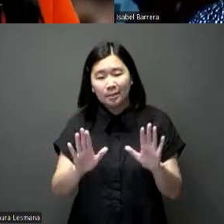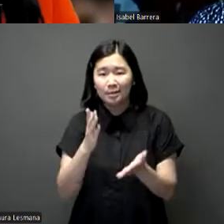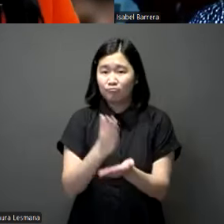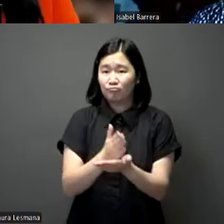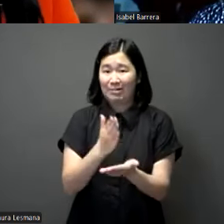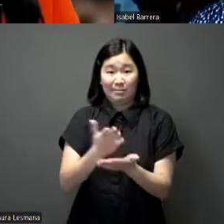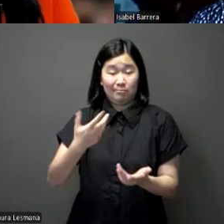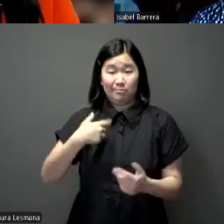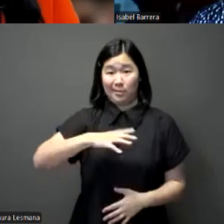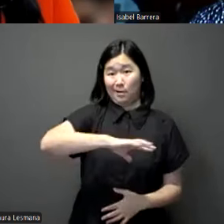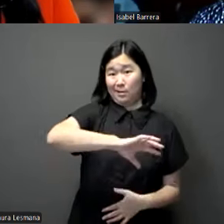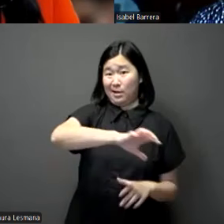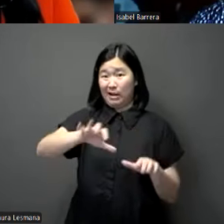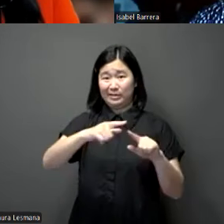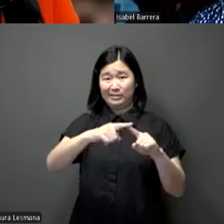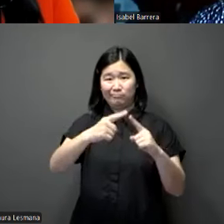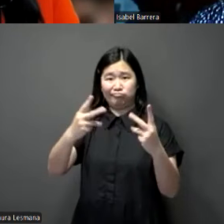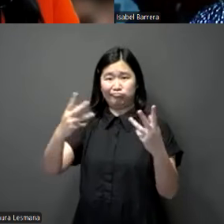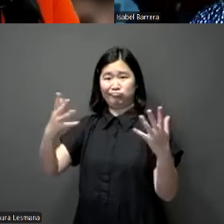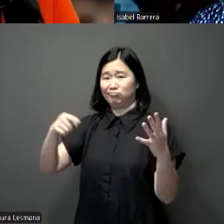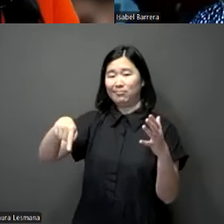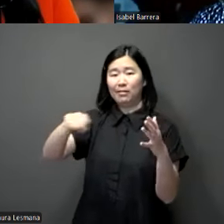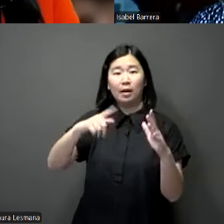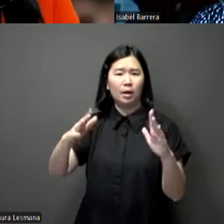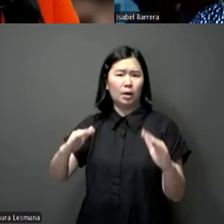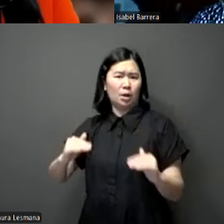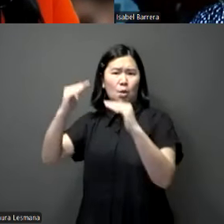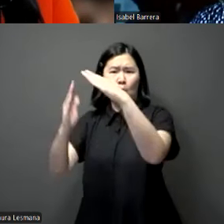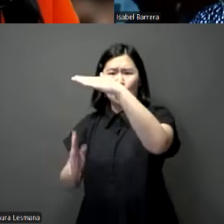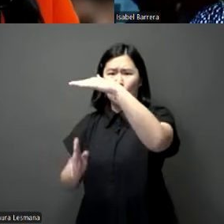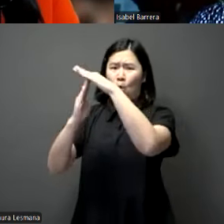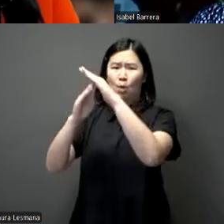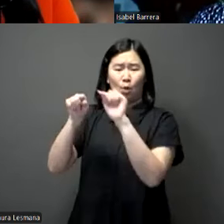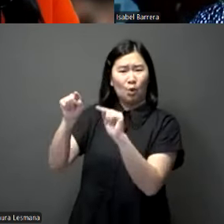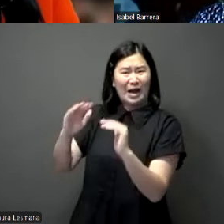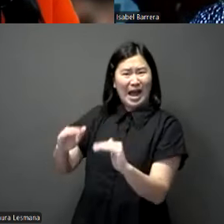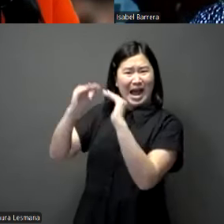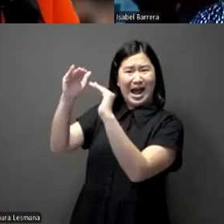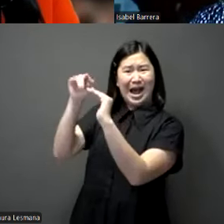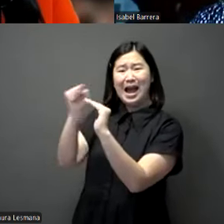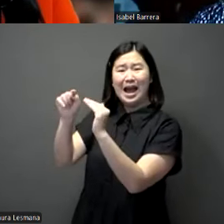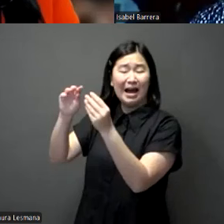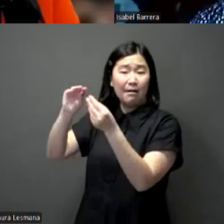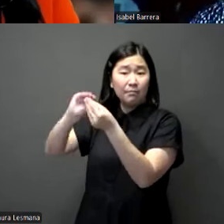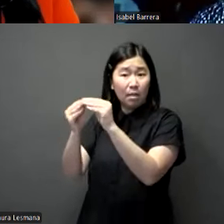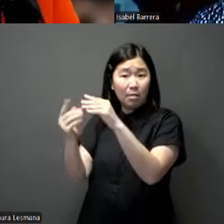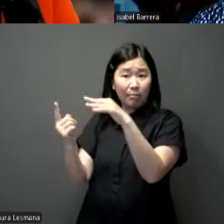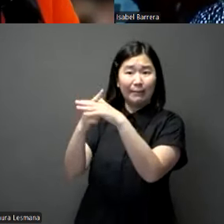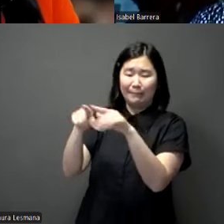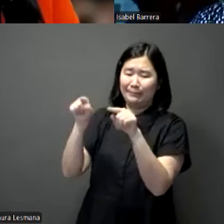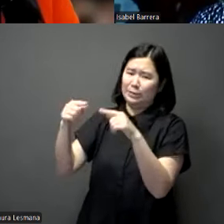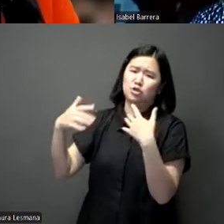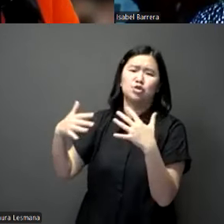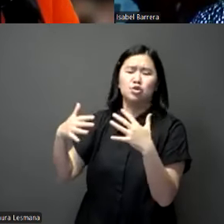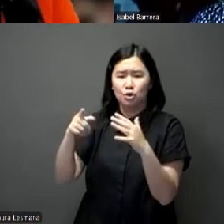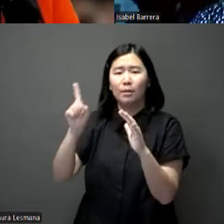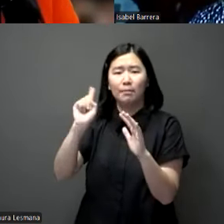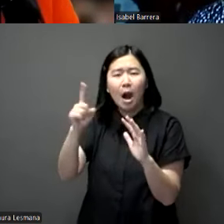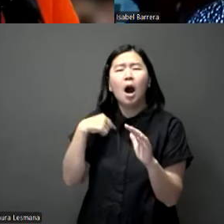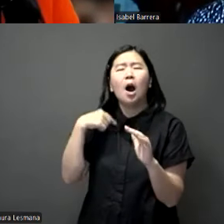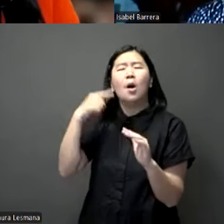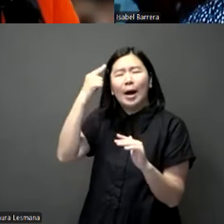the program of the chronic diseases, and we include the uterine cervical cancer to be able to accelerate and